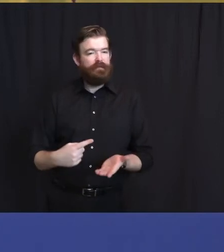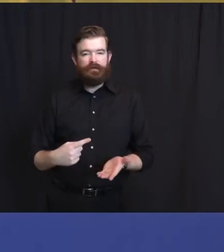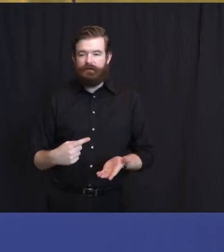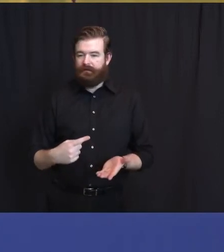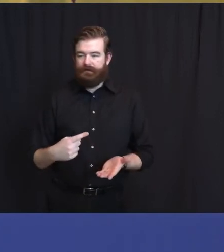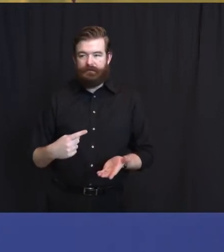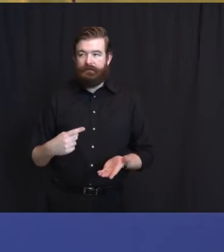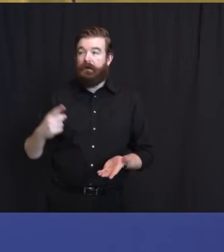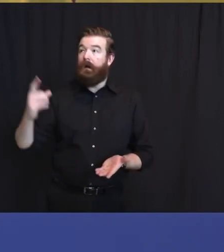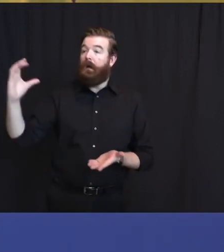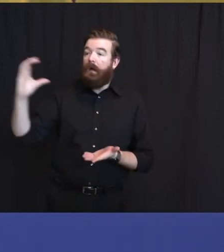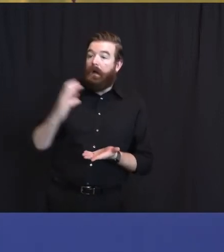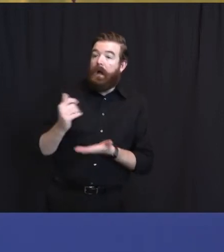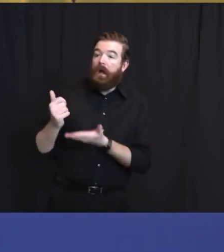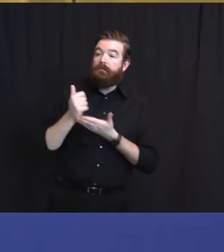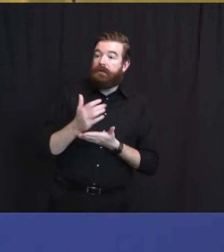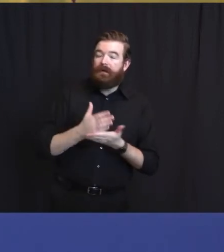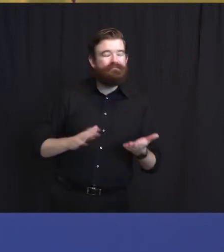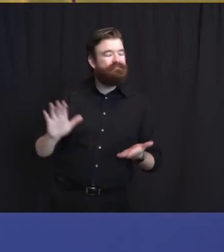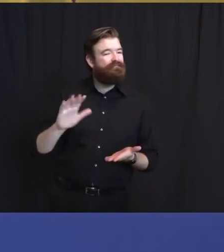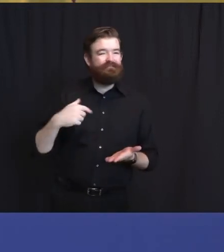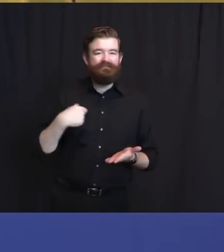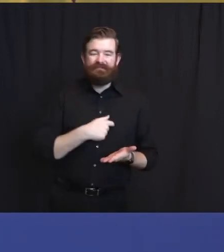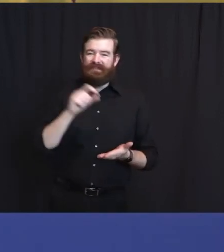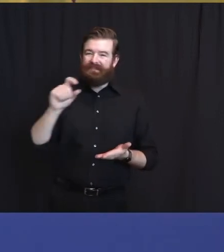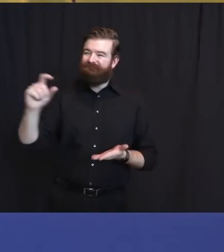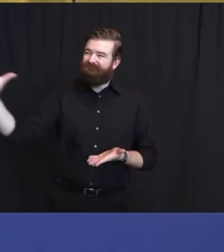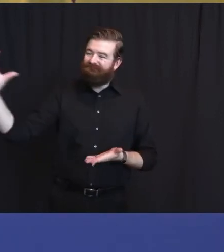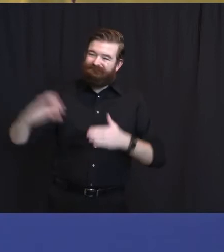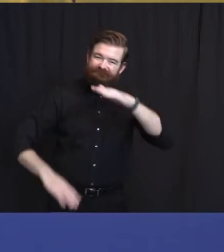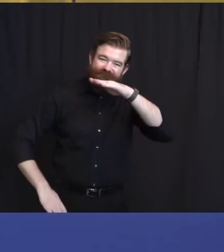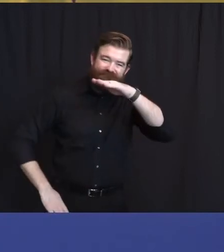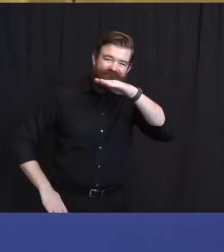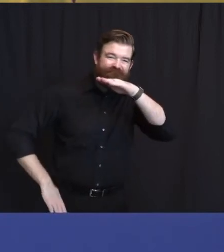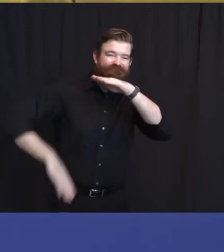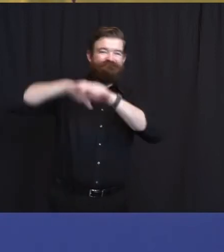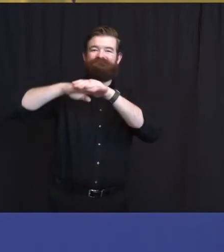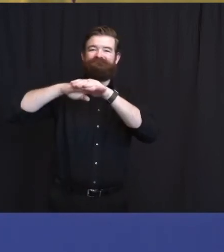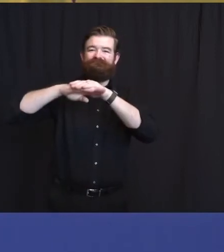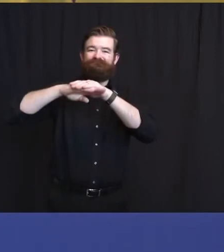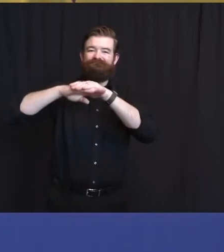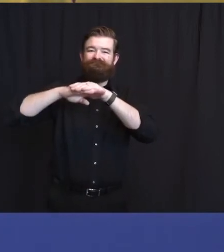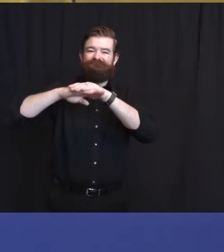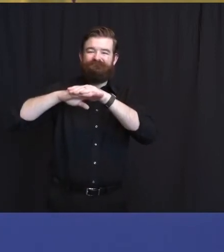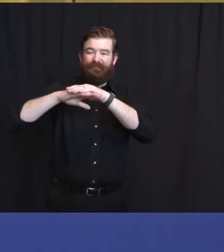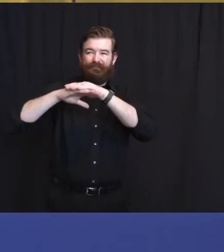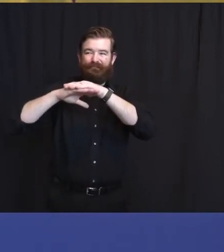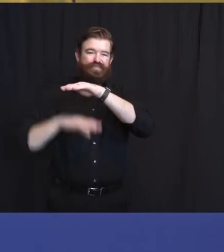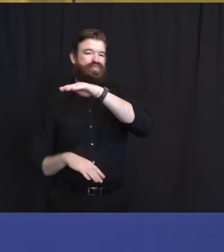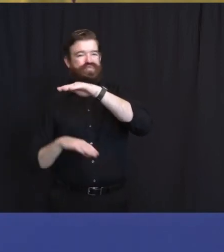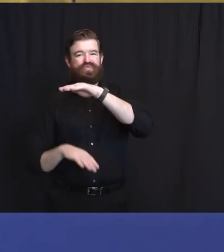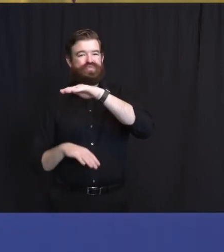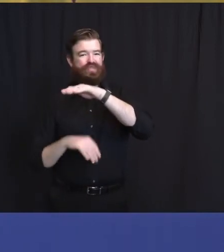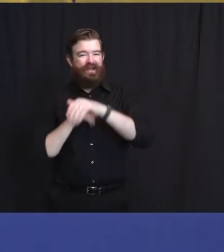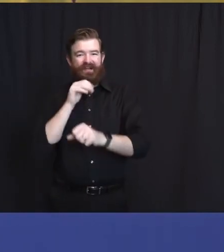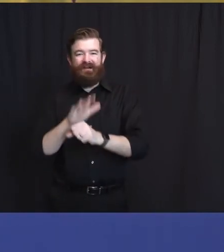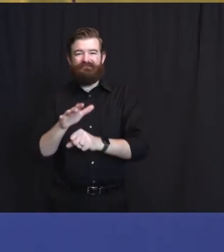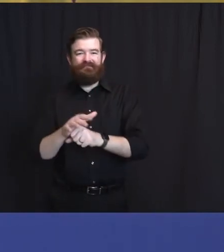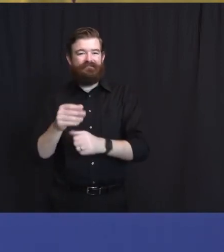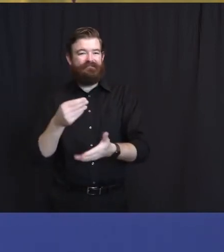of support dries up before the pandemic is tamed. We need to keep working. Our families and businesses need more.